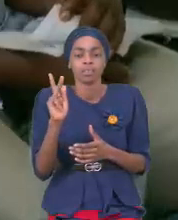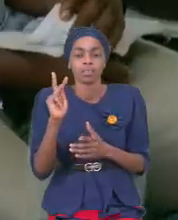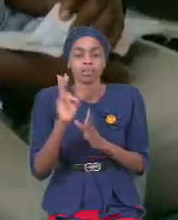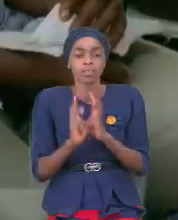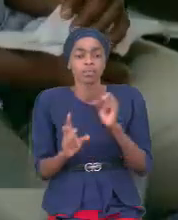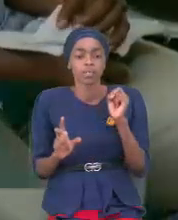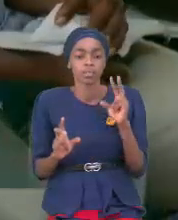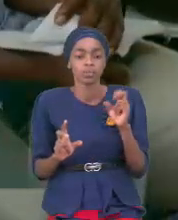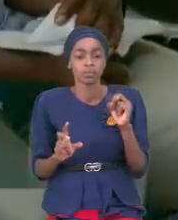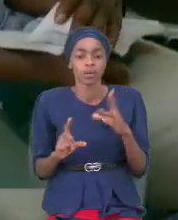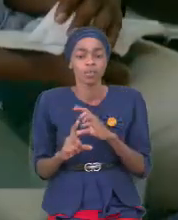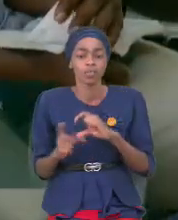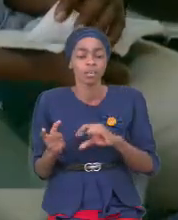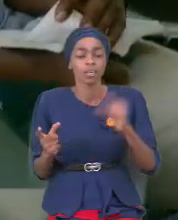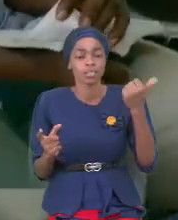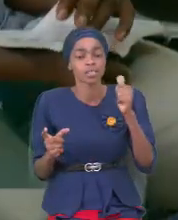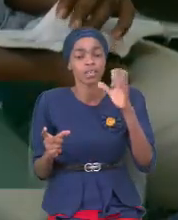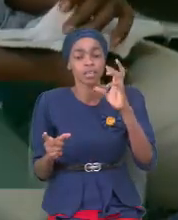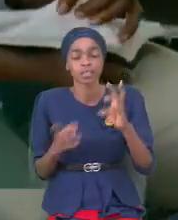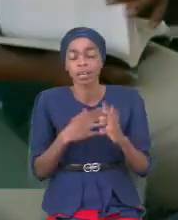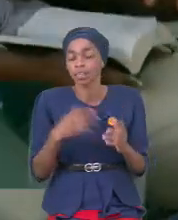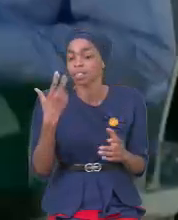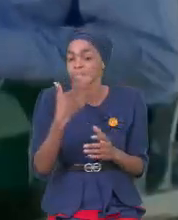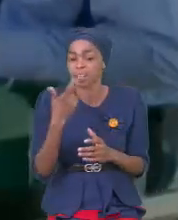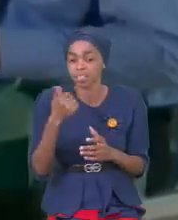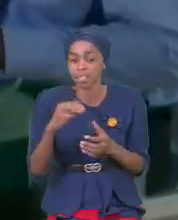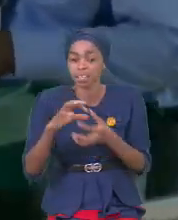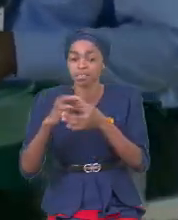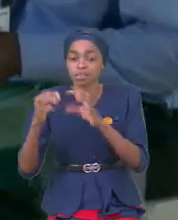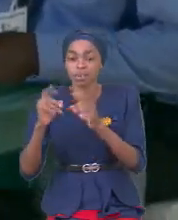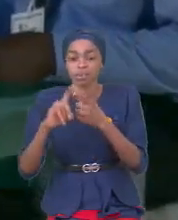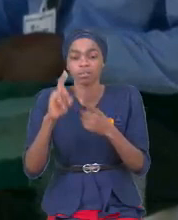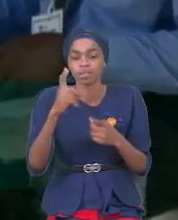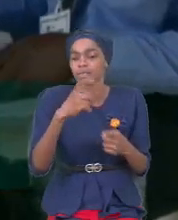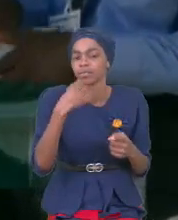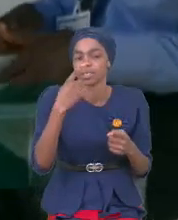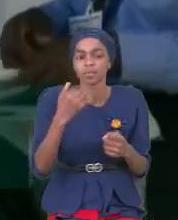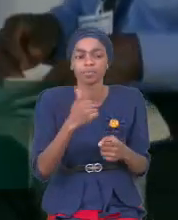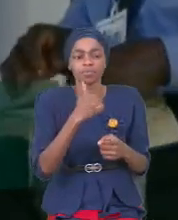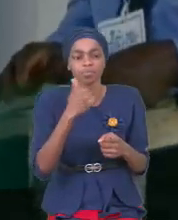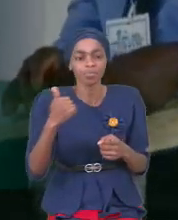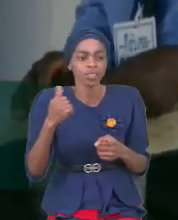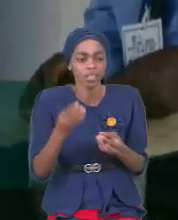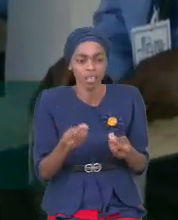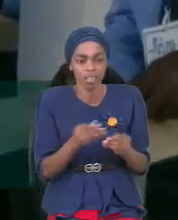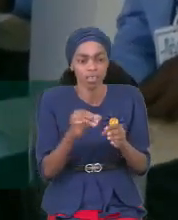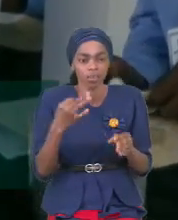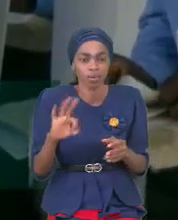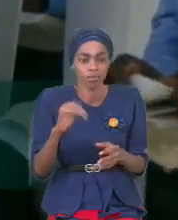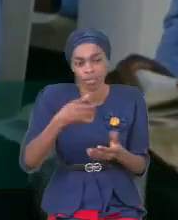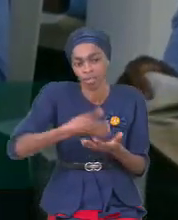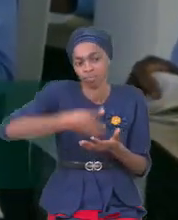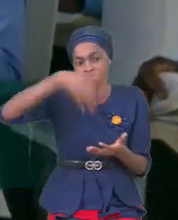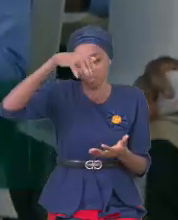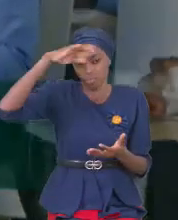spake a parable unto them, saying, the ground of a certain rich man brought forth plentifully. And then